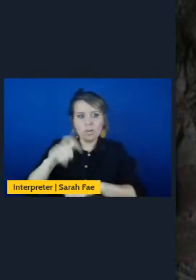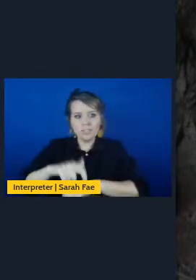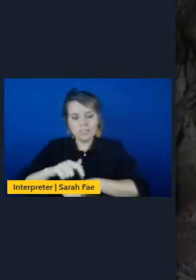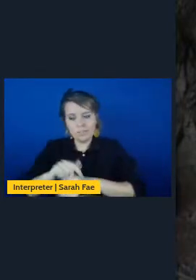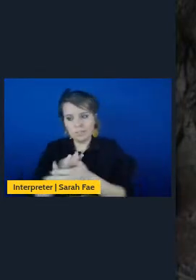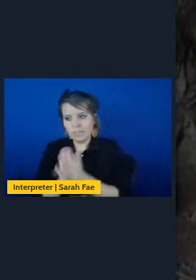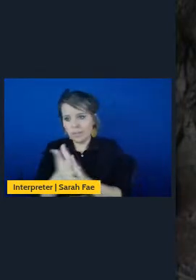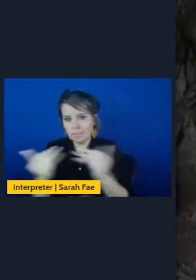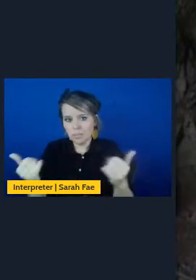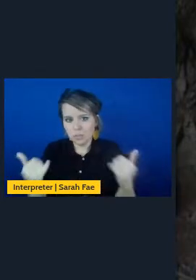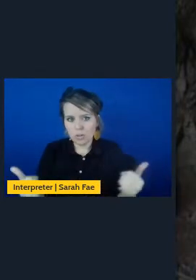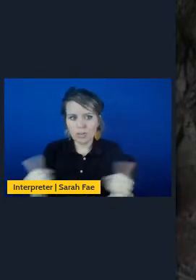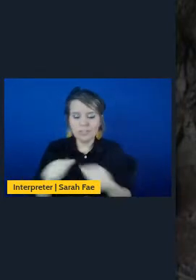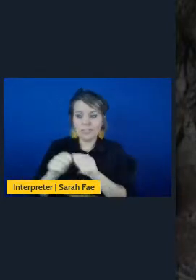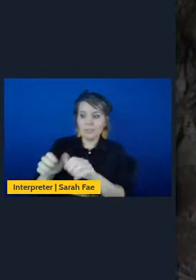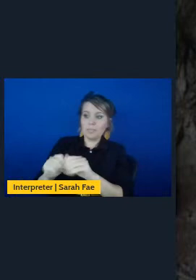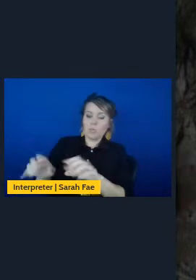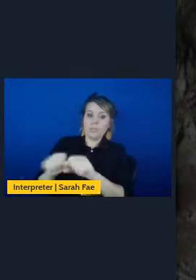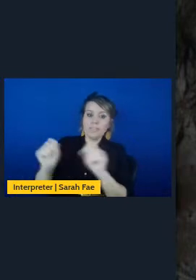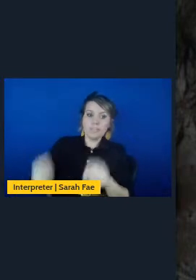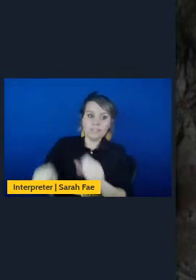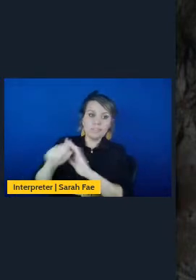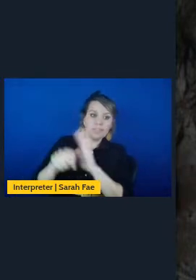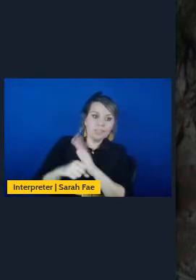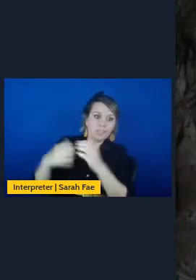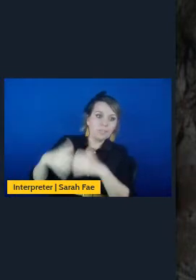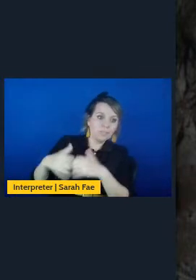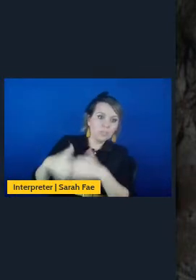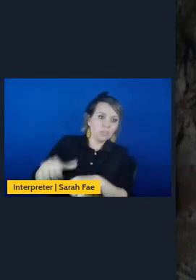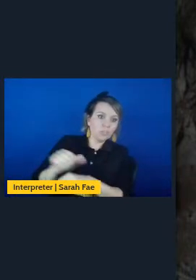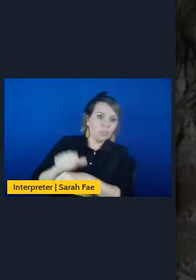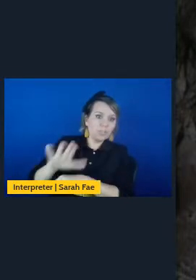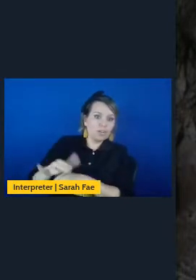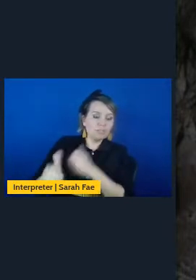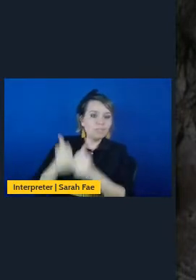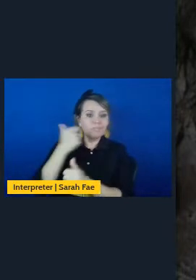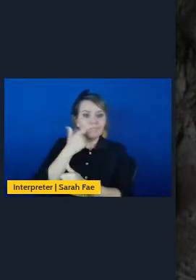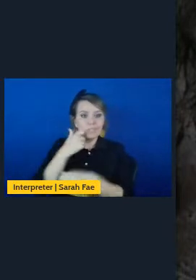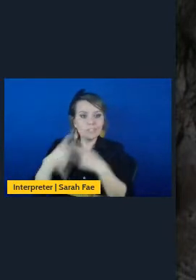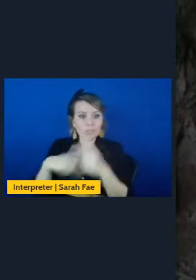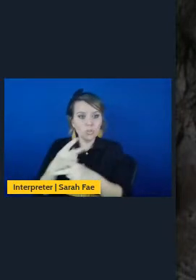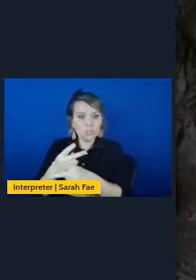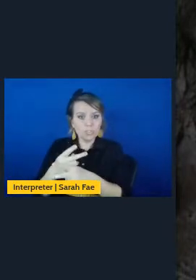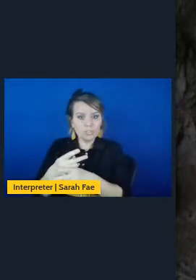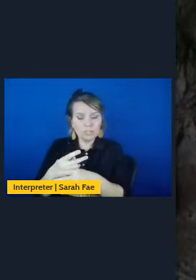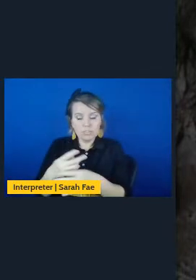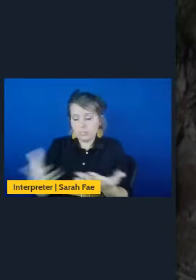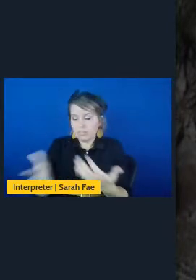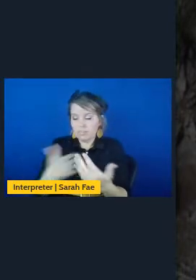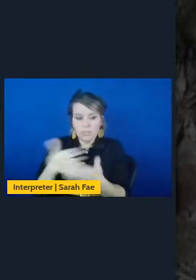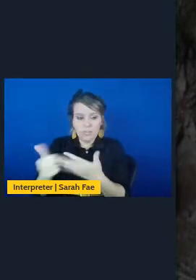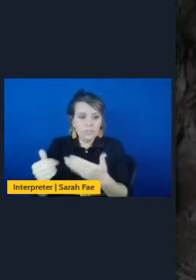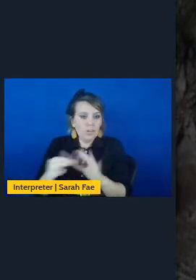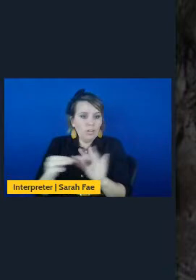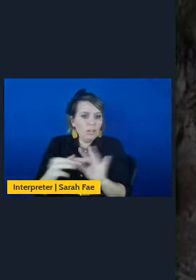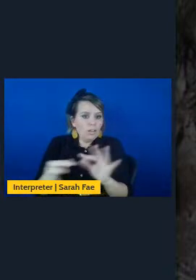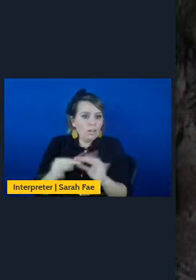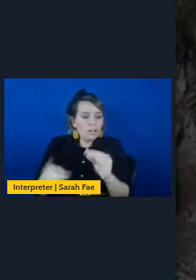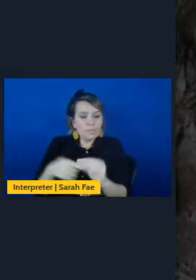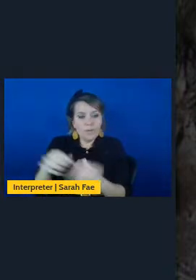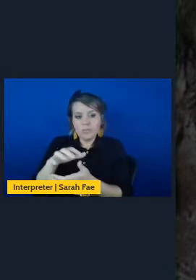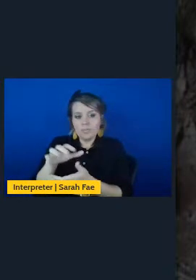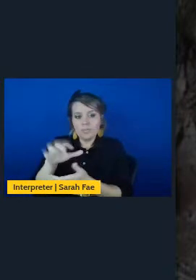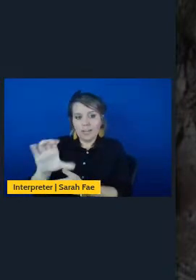the deploy system state machine working on its latest version, etc. Say what you will about CloudFormation, and I will say a lot, but